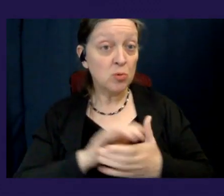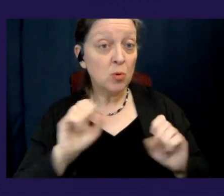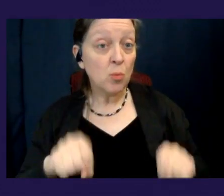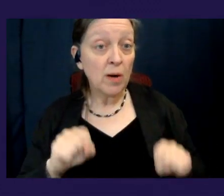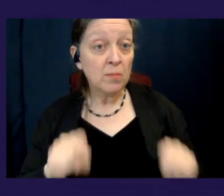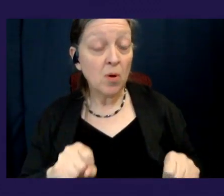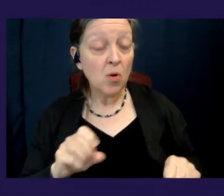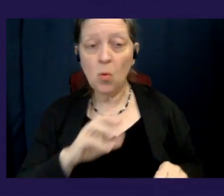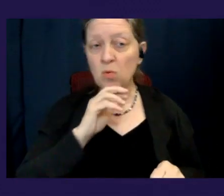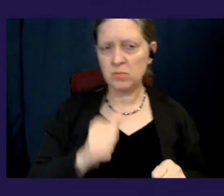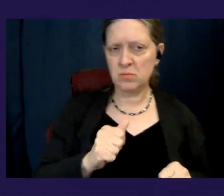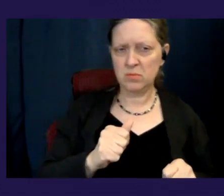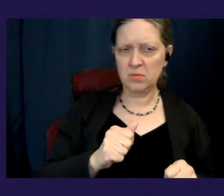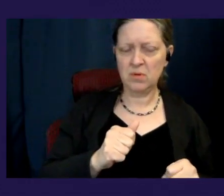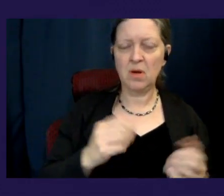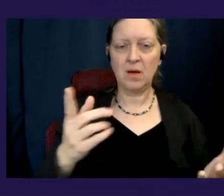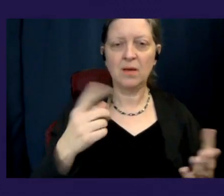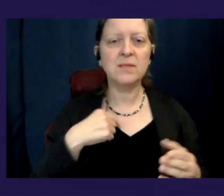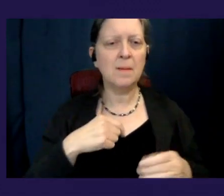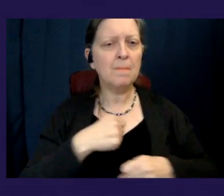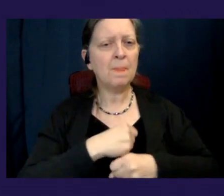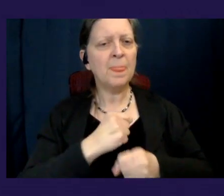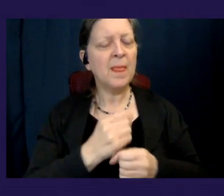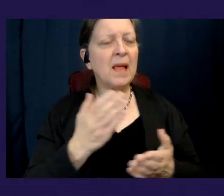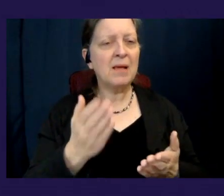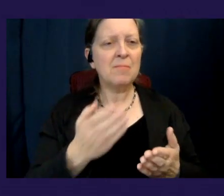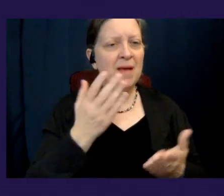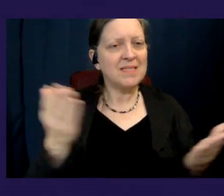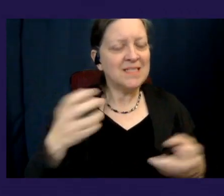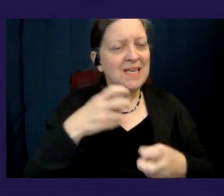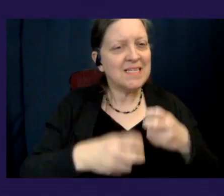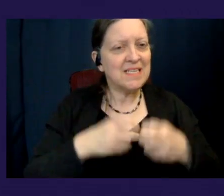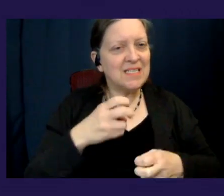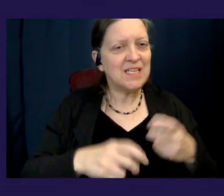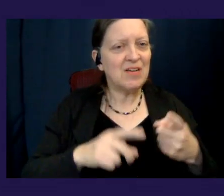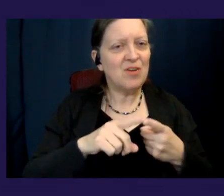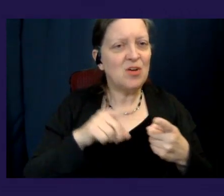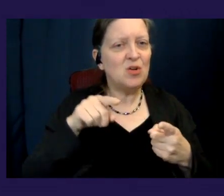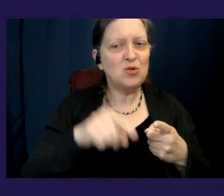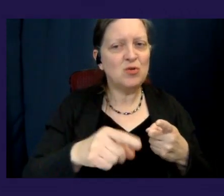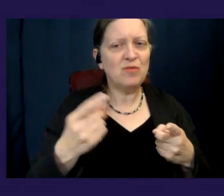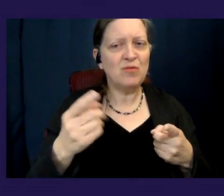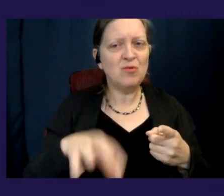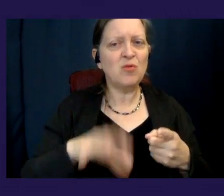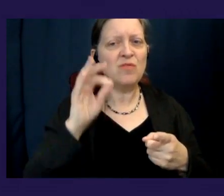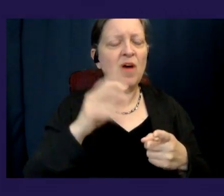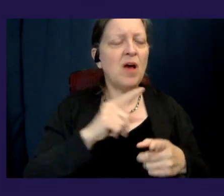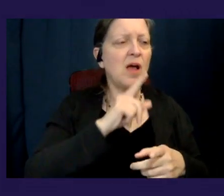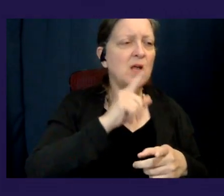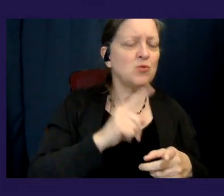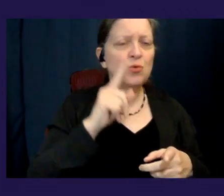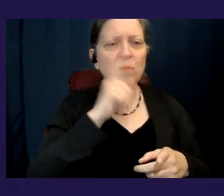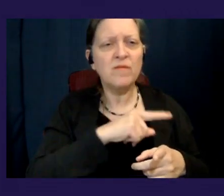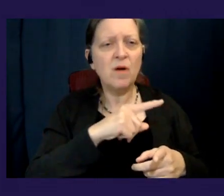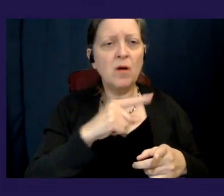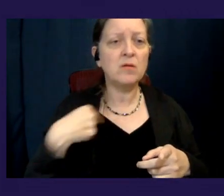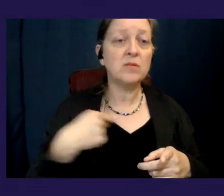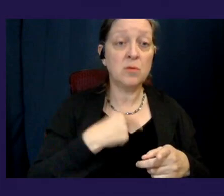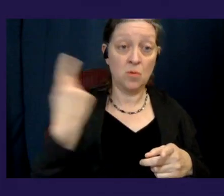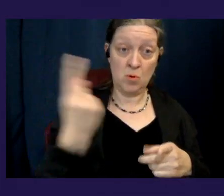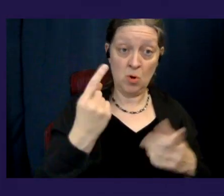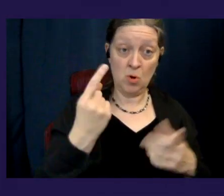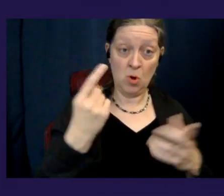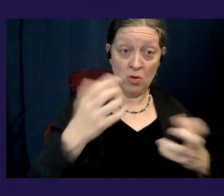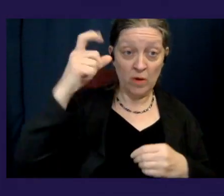And I'm not necessarily sure that we always want our government to be defining kind of what is true and what is false. Now, that said, I think